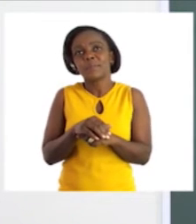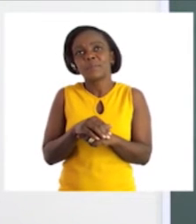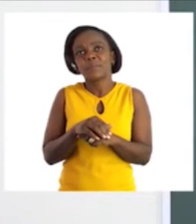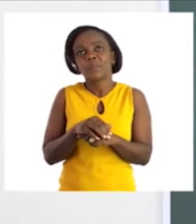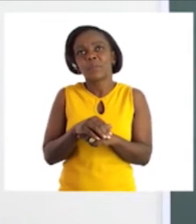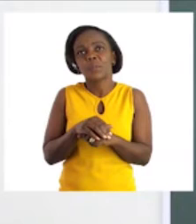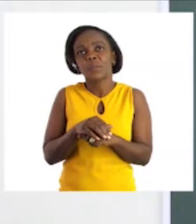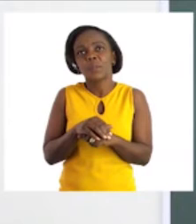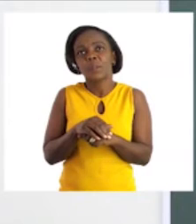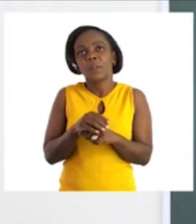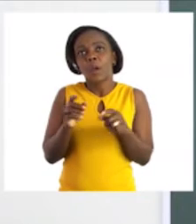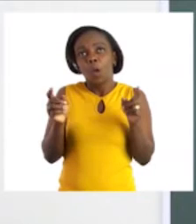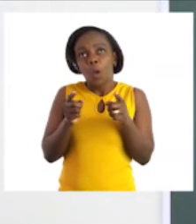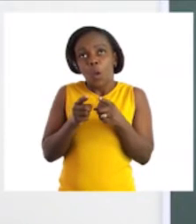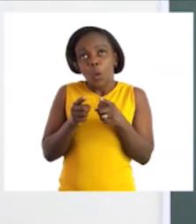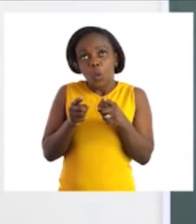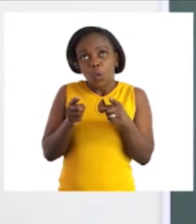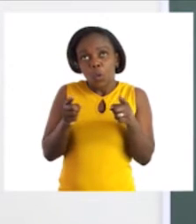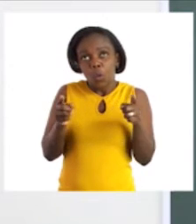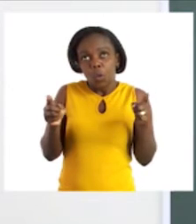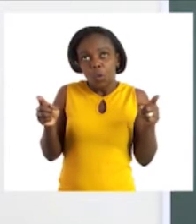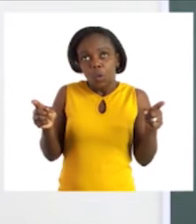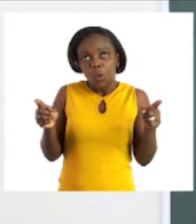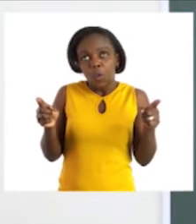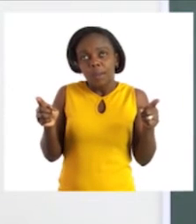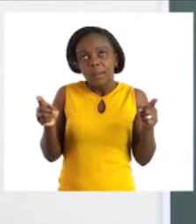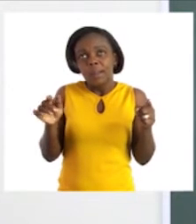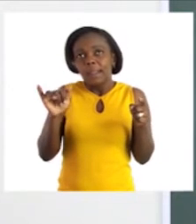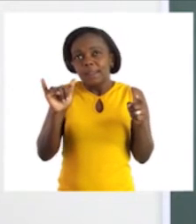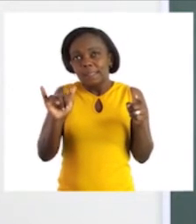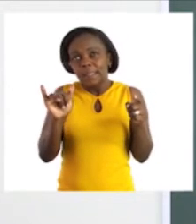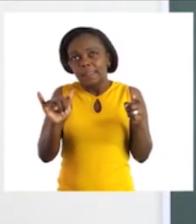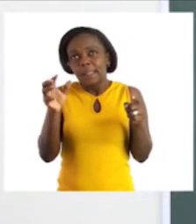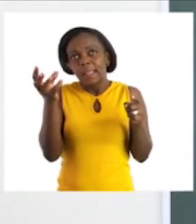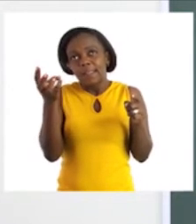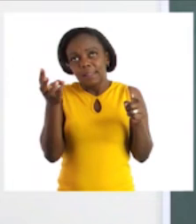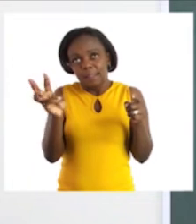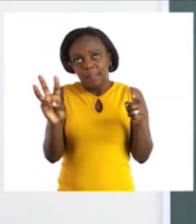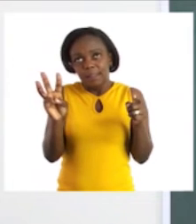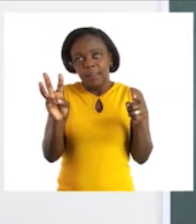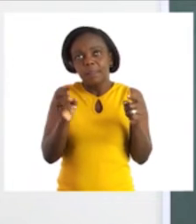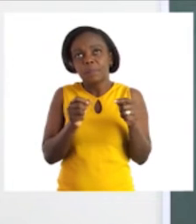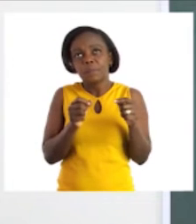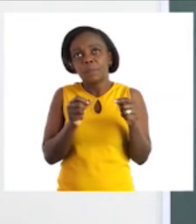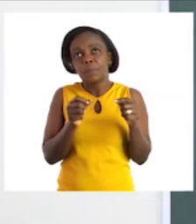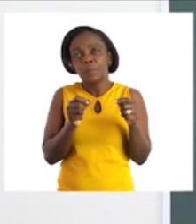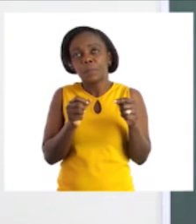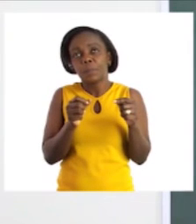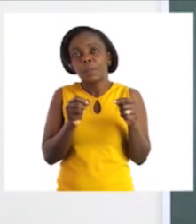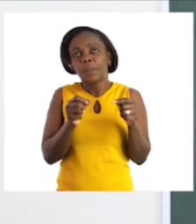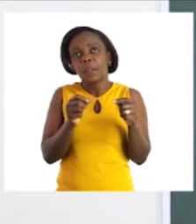perhaps now it is here and it is between what